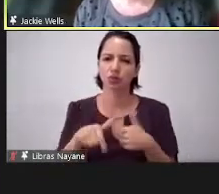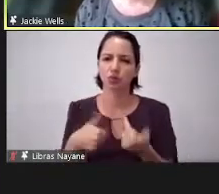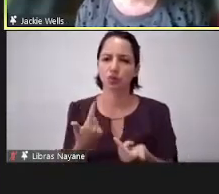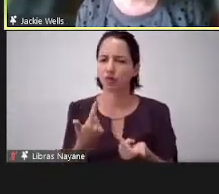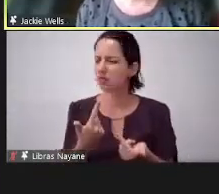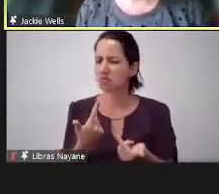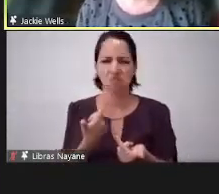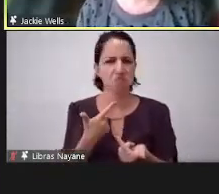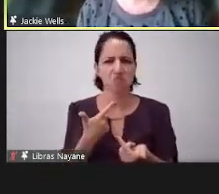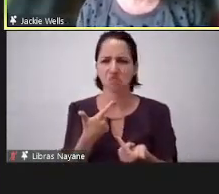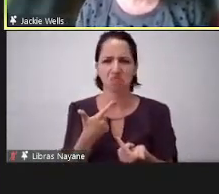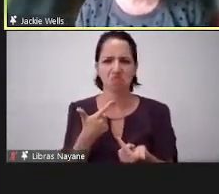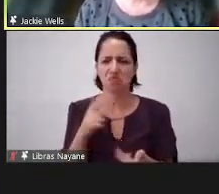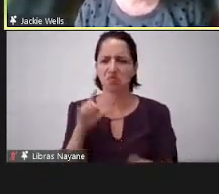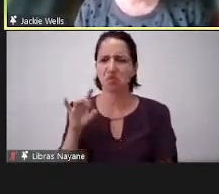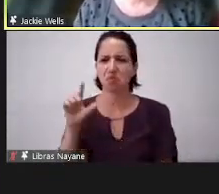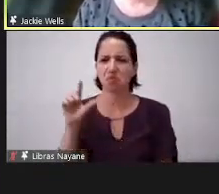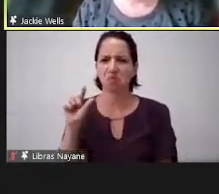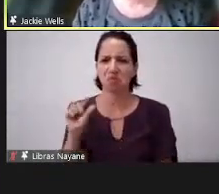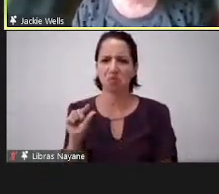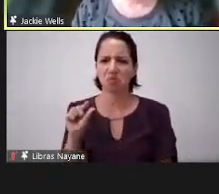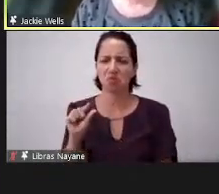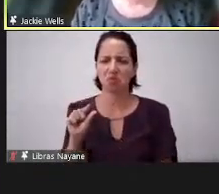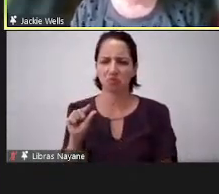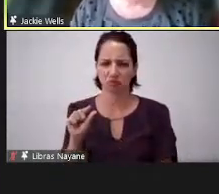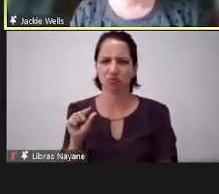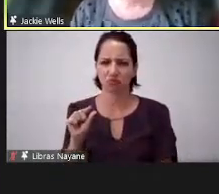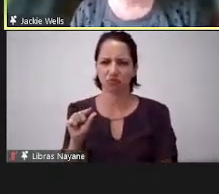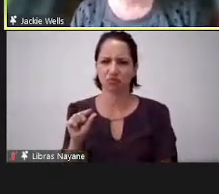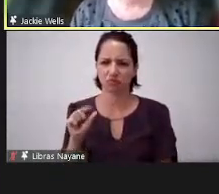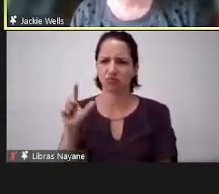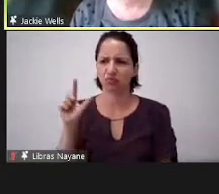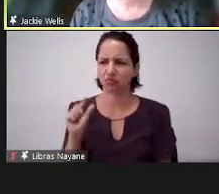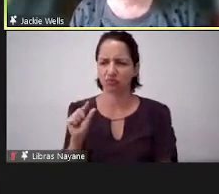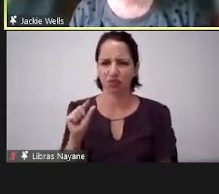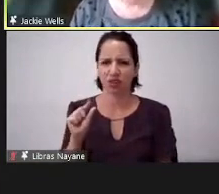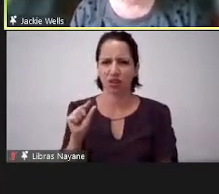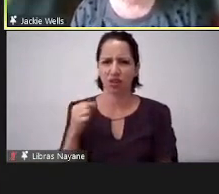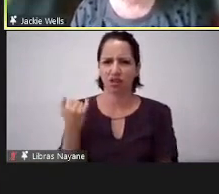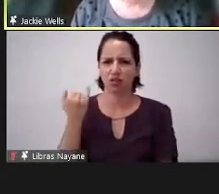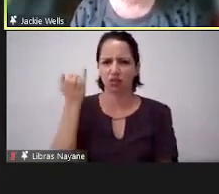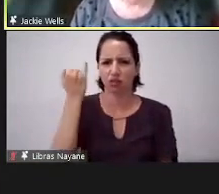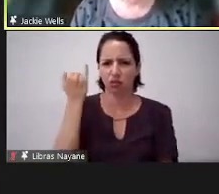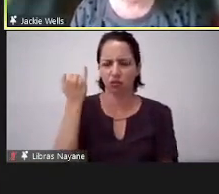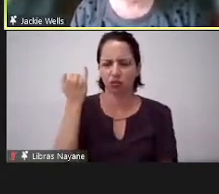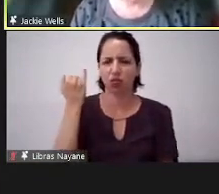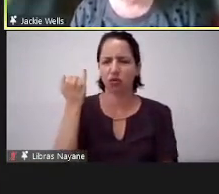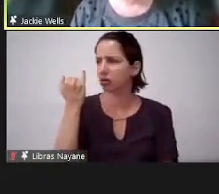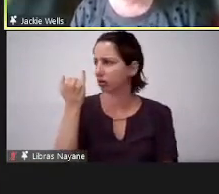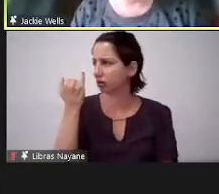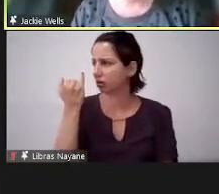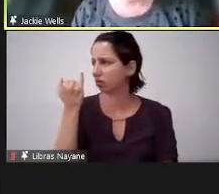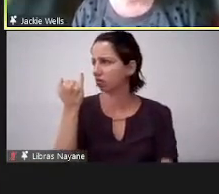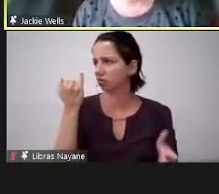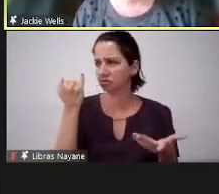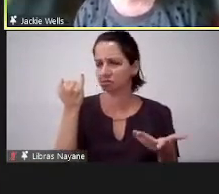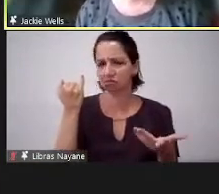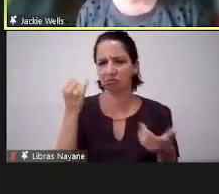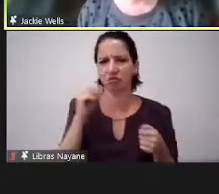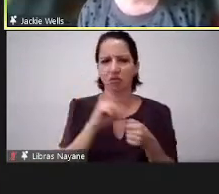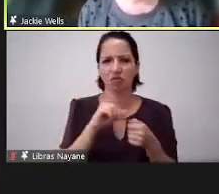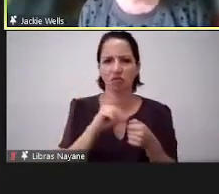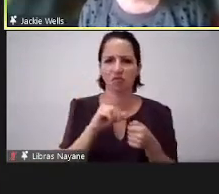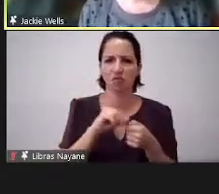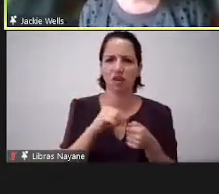that the significant reductions were really made in 2011, 2012, and